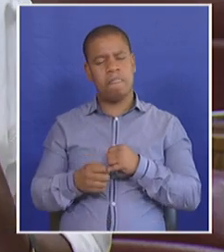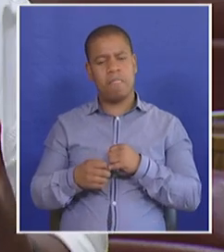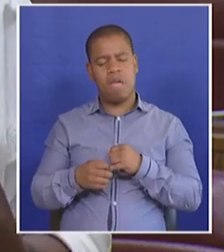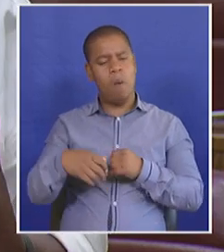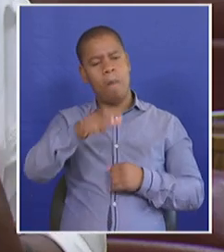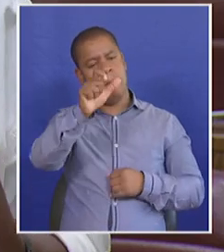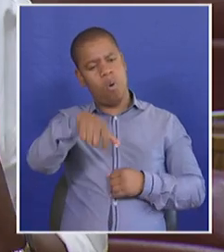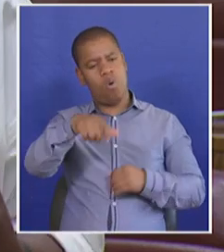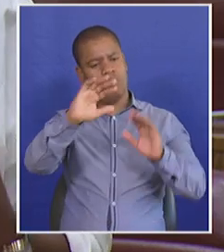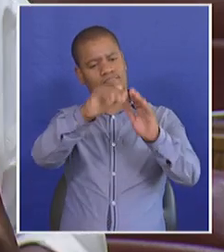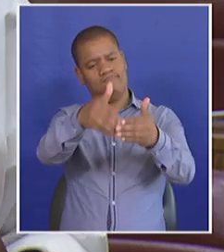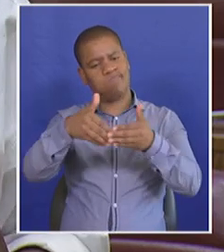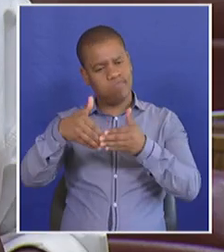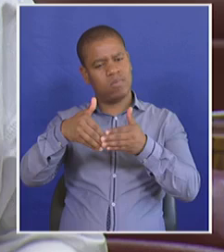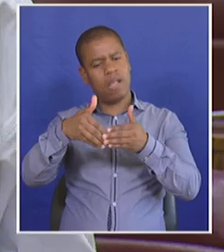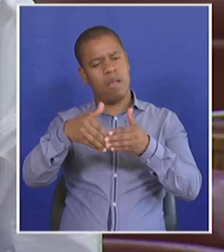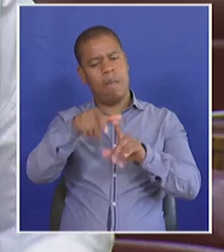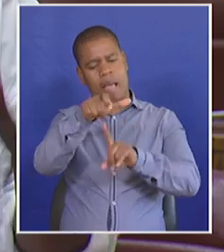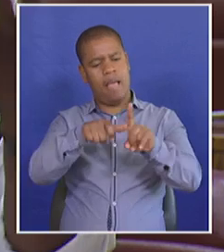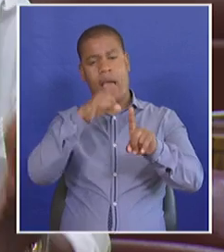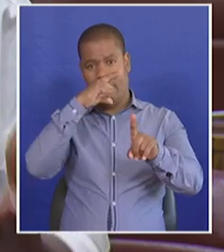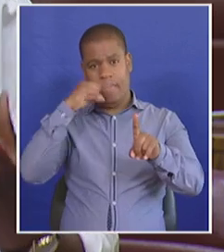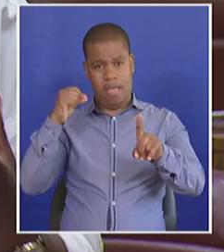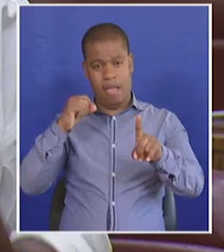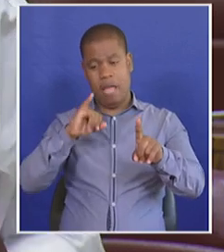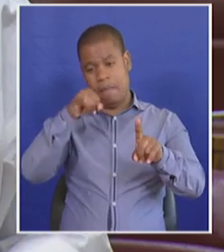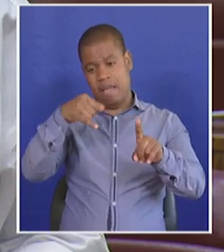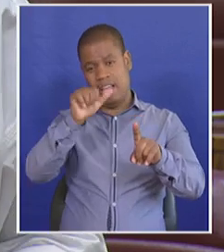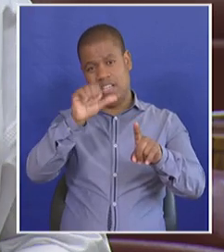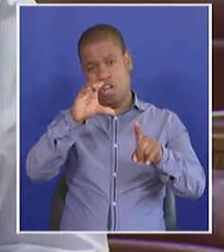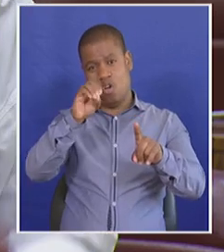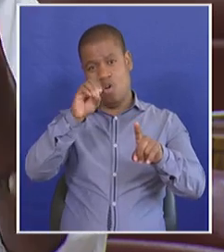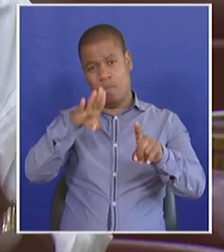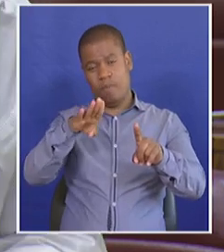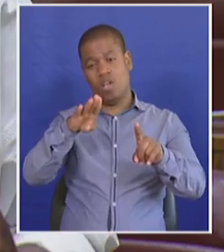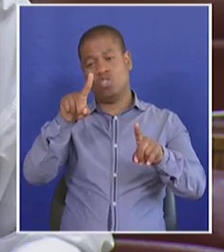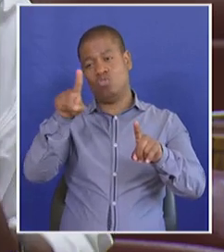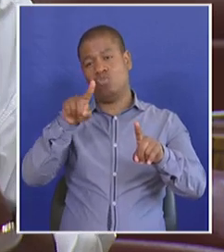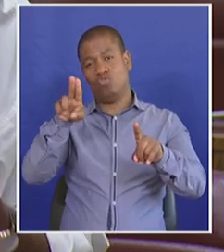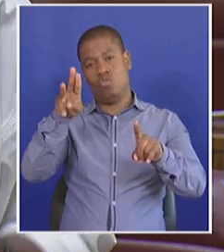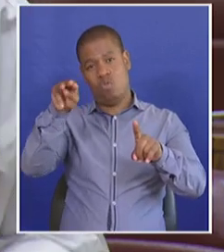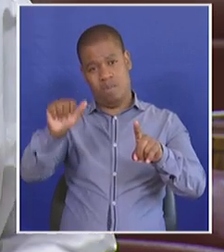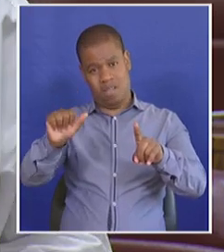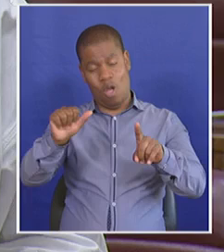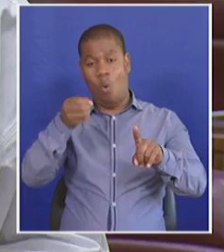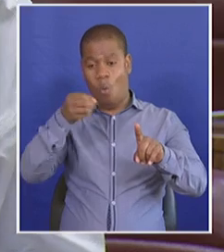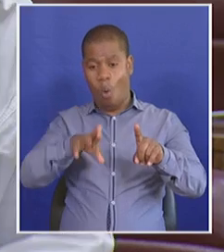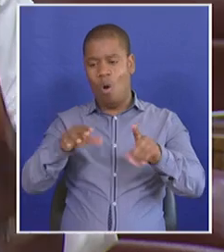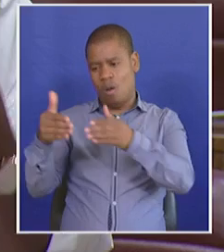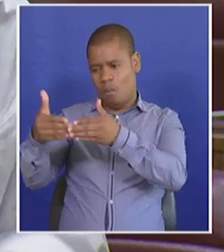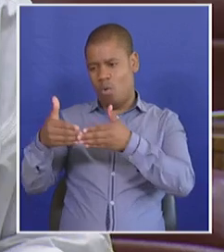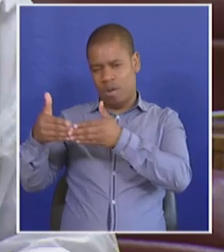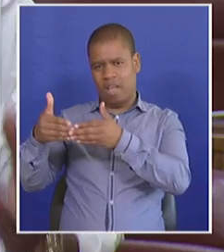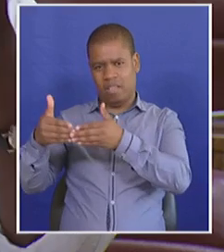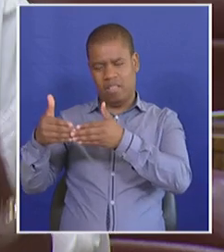by the name of Jacob Zuma? Or are you protecting the country of South Africa? Are